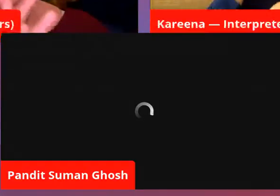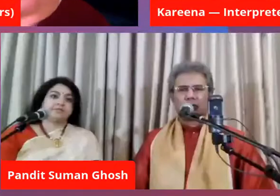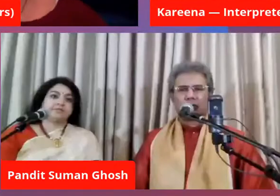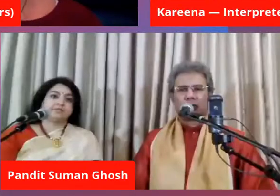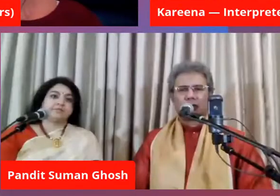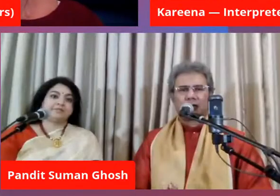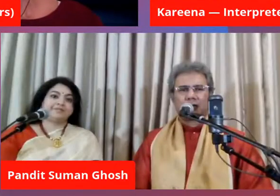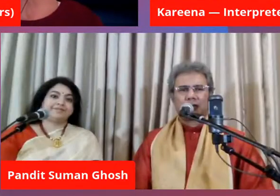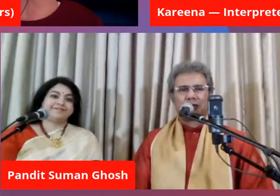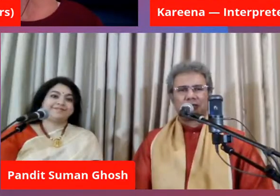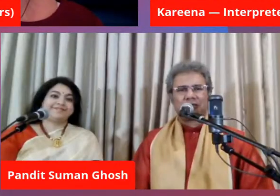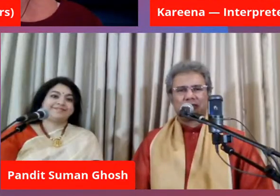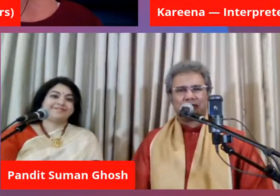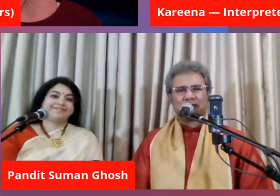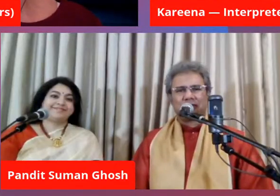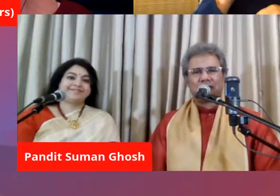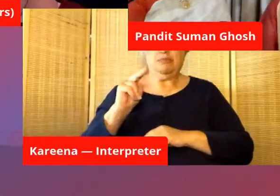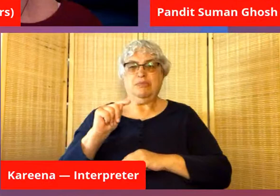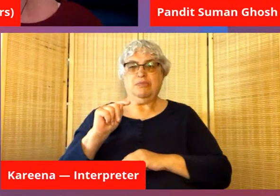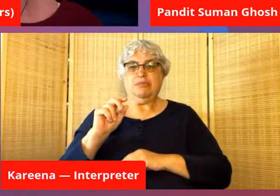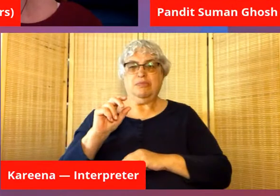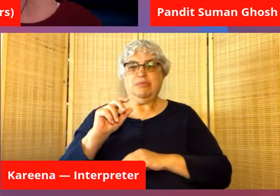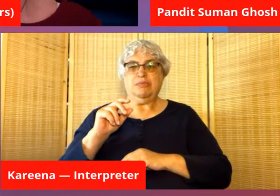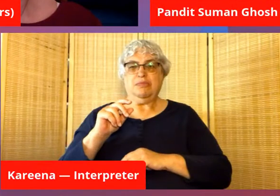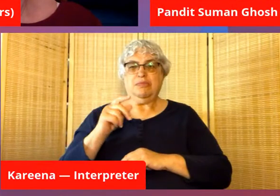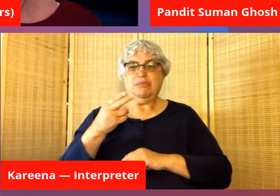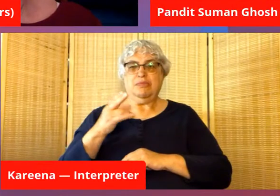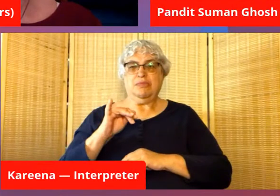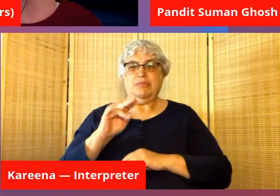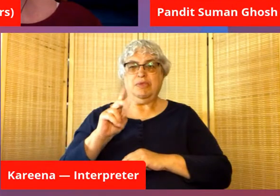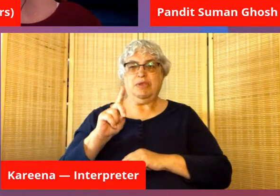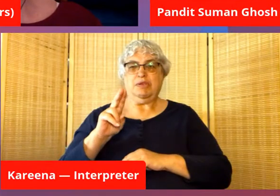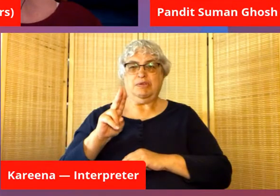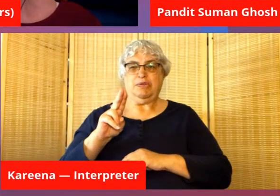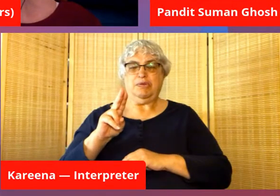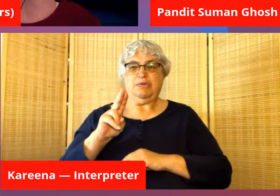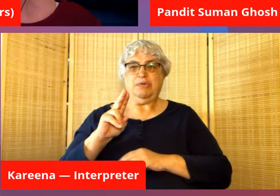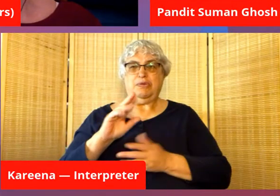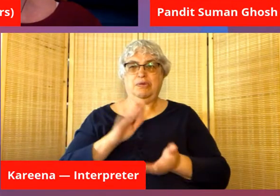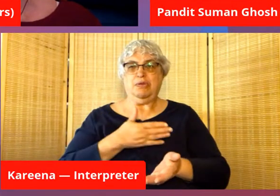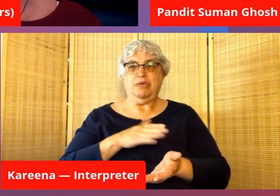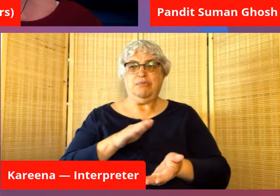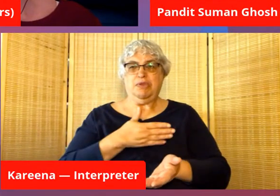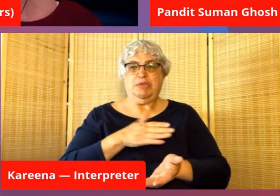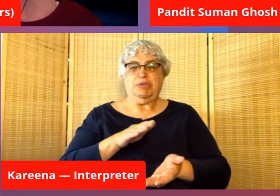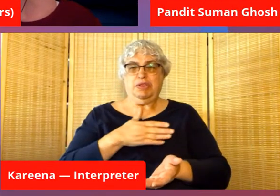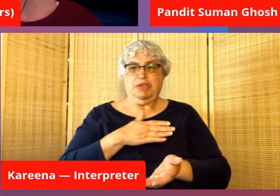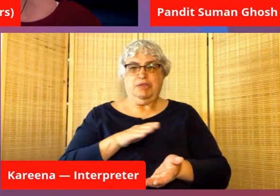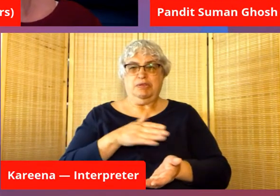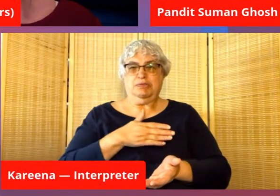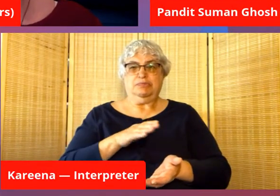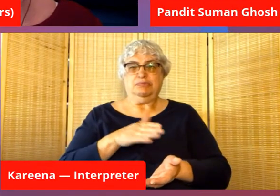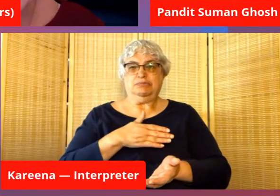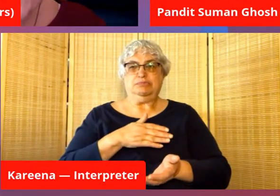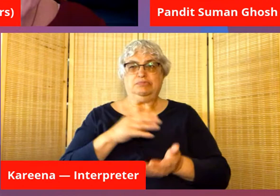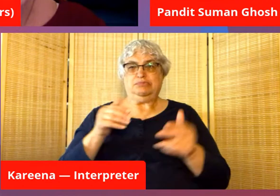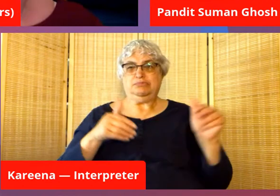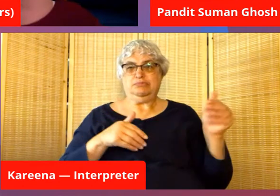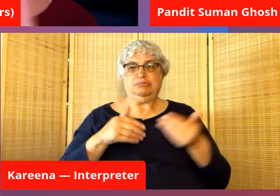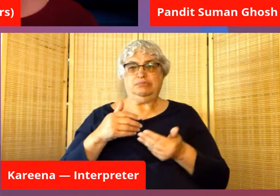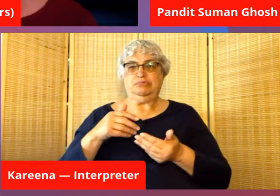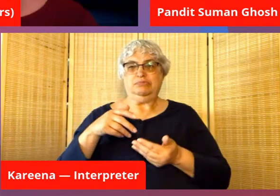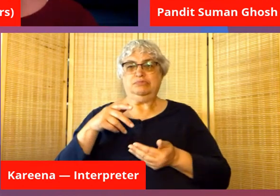Suman Ghosh. He's a Hindustani classical music virtuoso. Welcome,